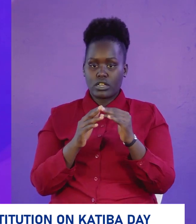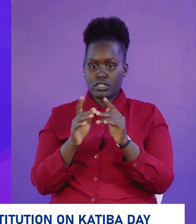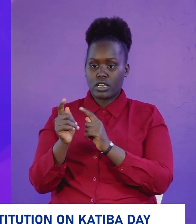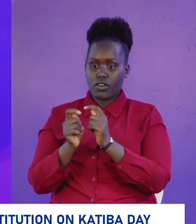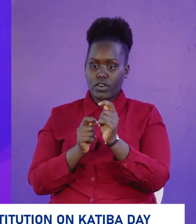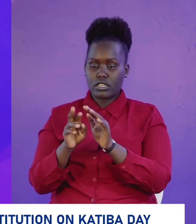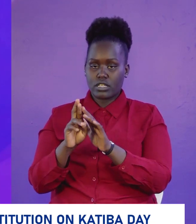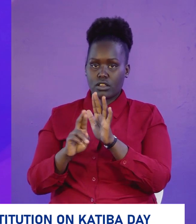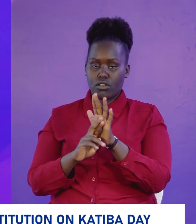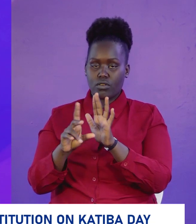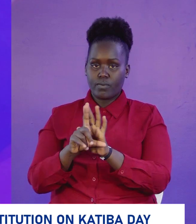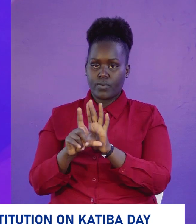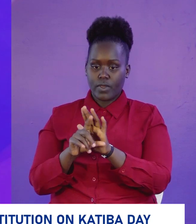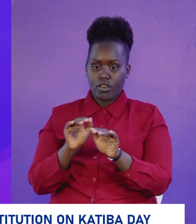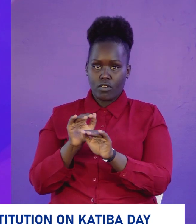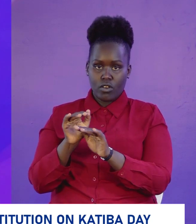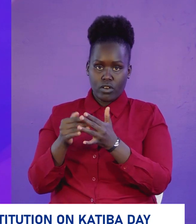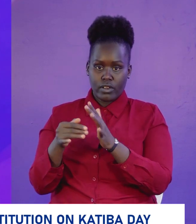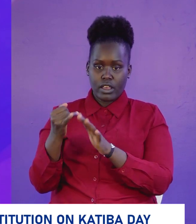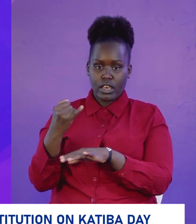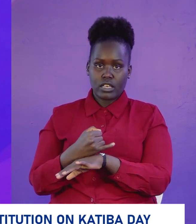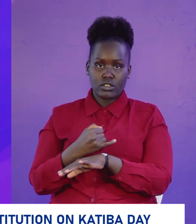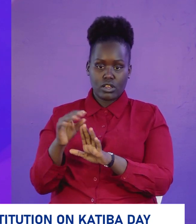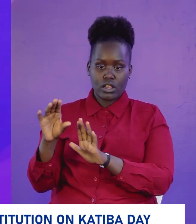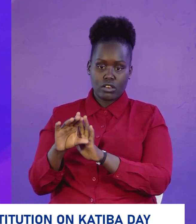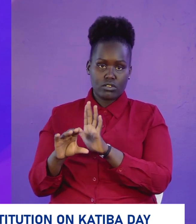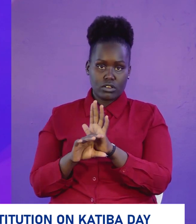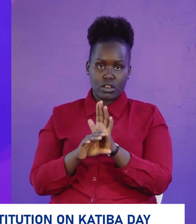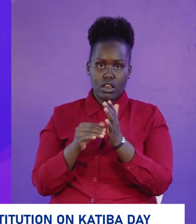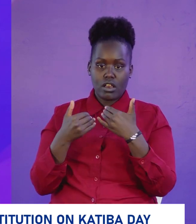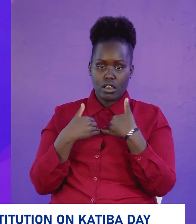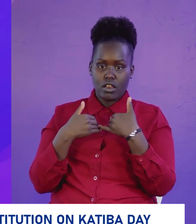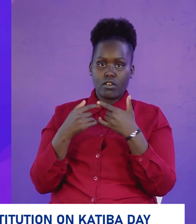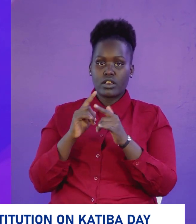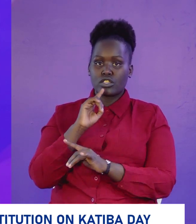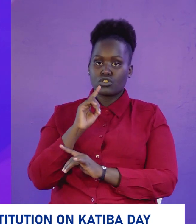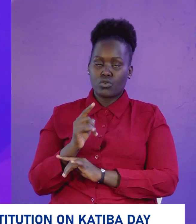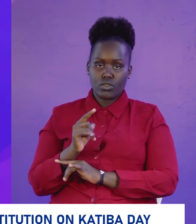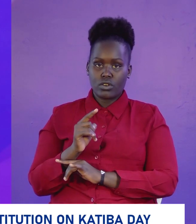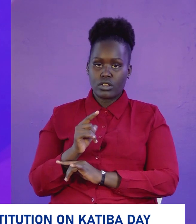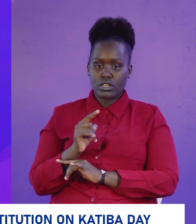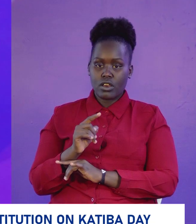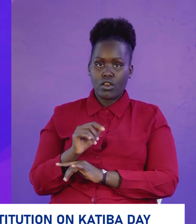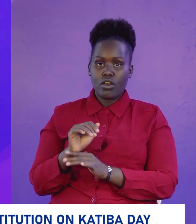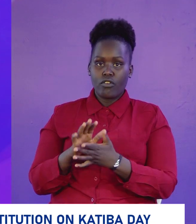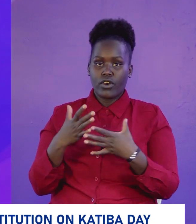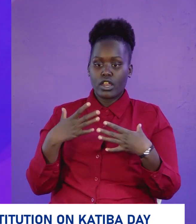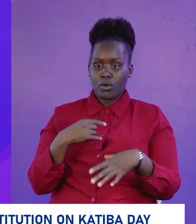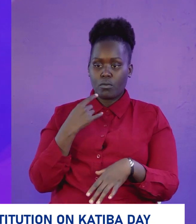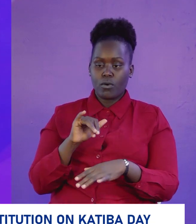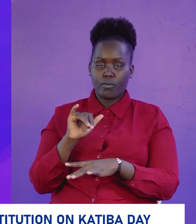rule of law. According to the Institute, the Constitution derives its authority from the people who remain